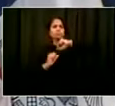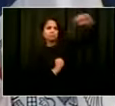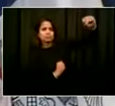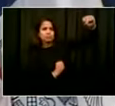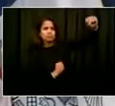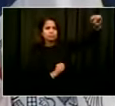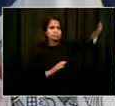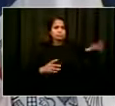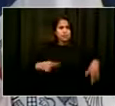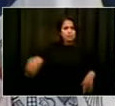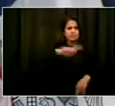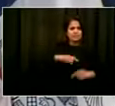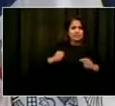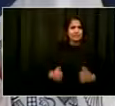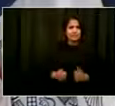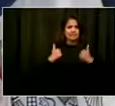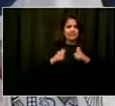Choksi.